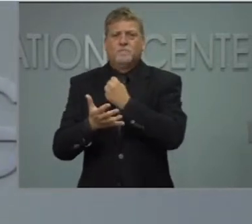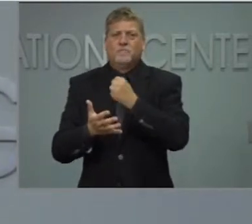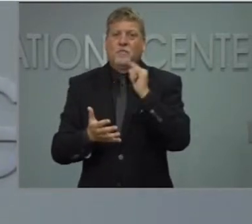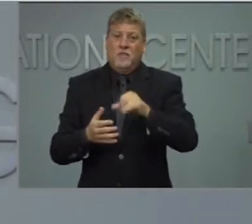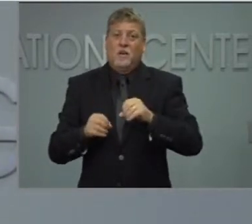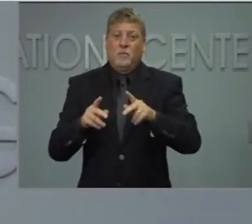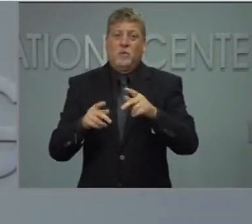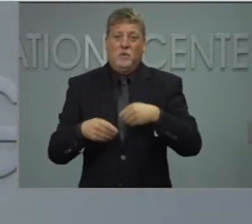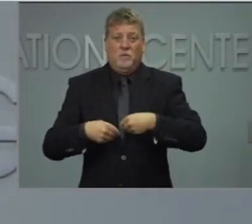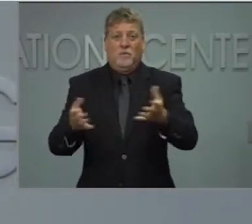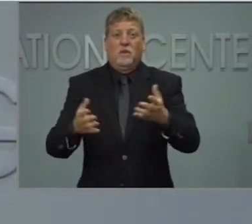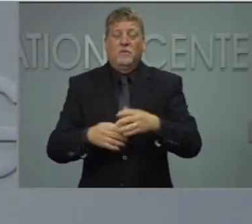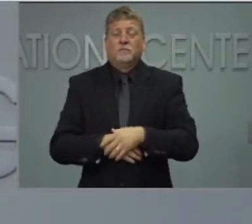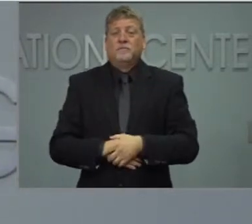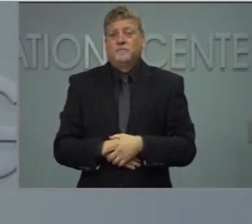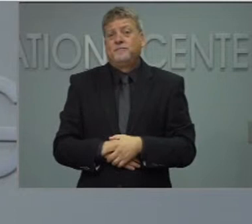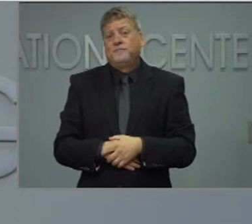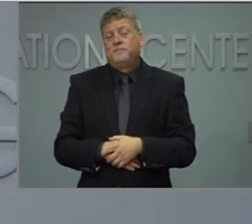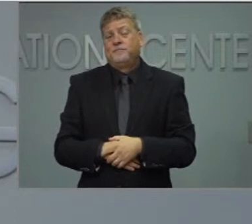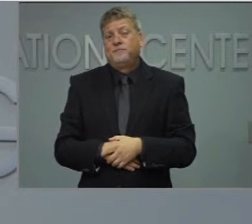Next question, please.